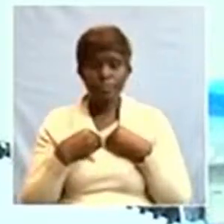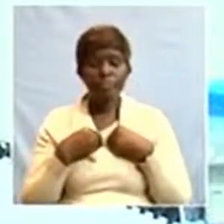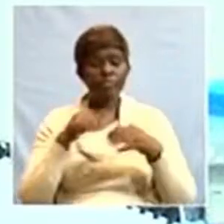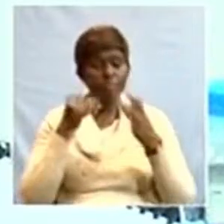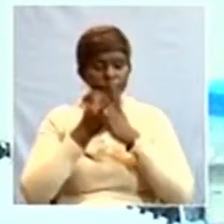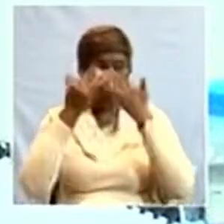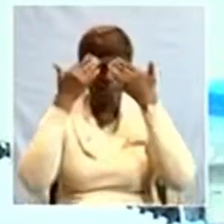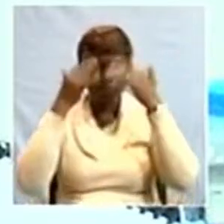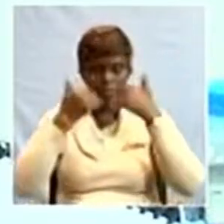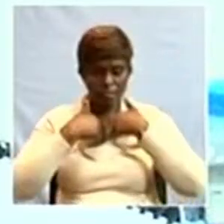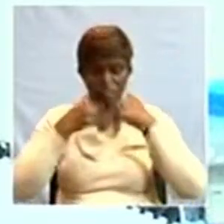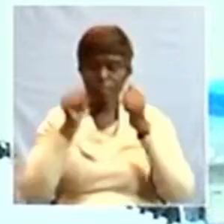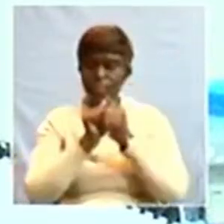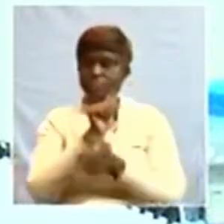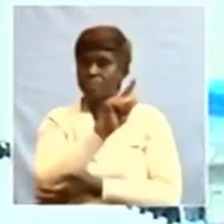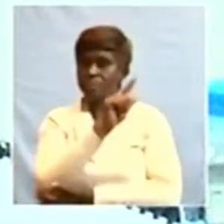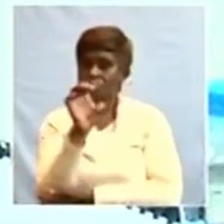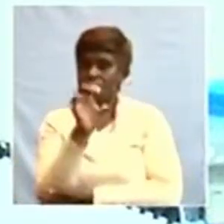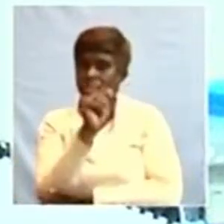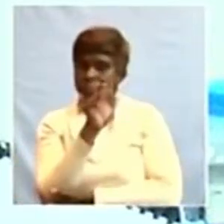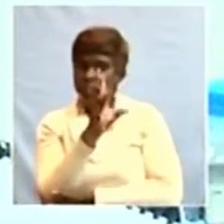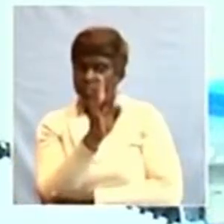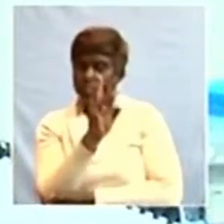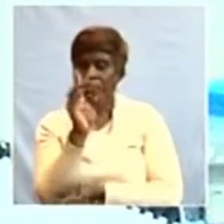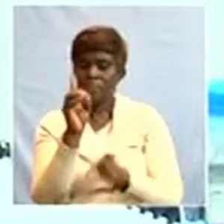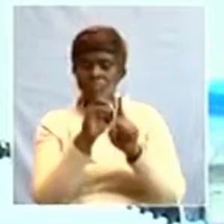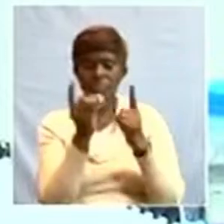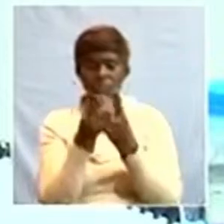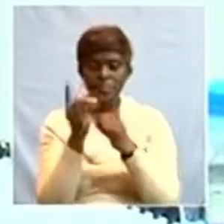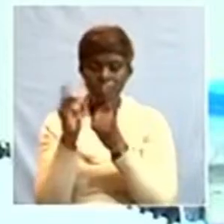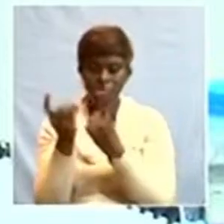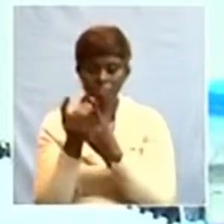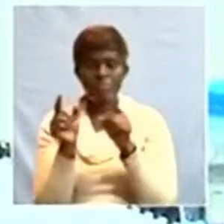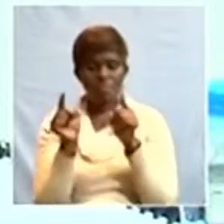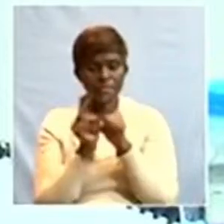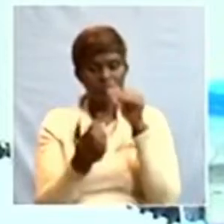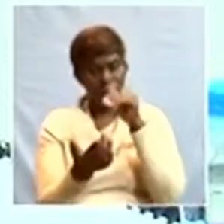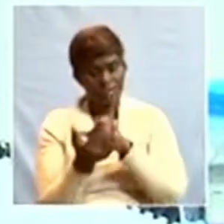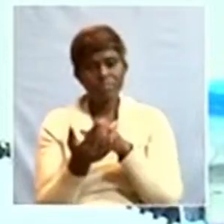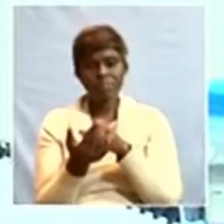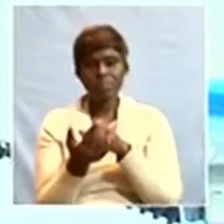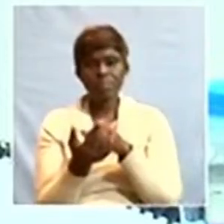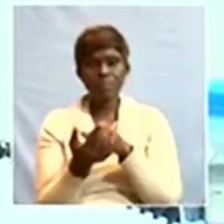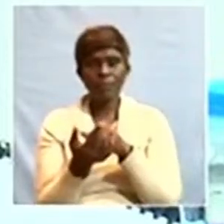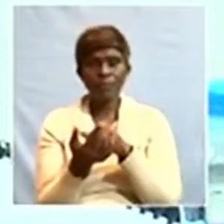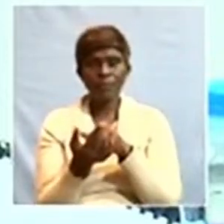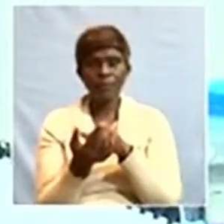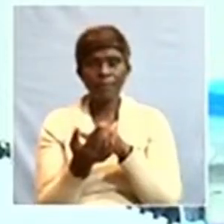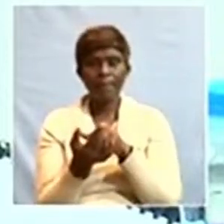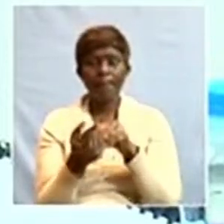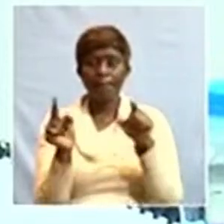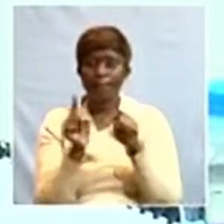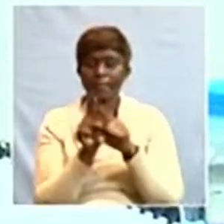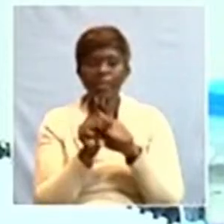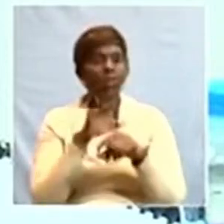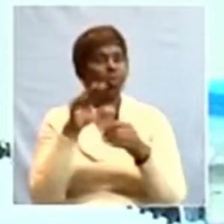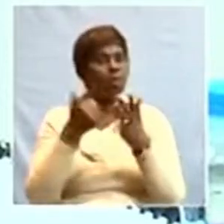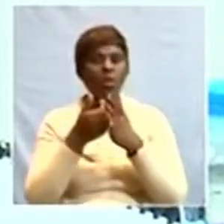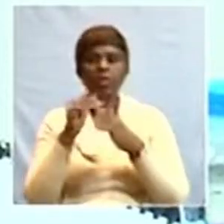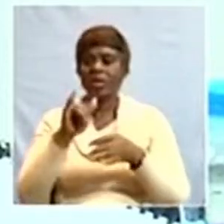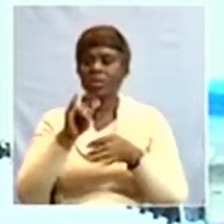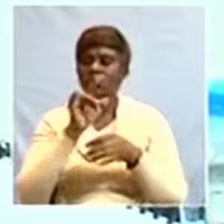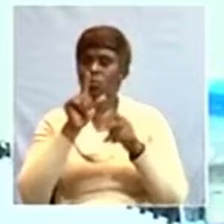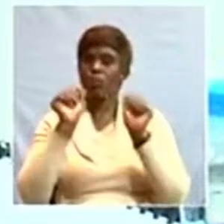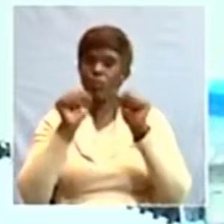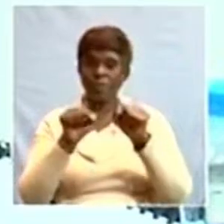be aware that with 116 districts, and it's quite possible that